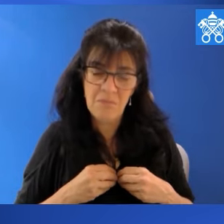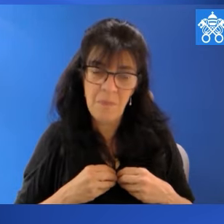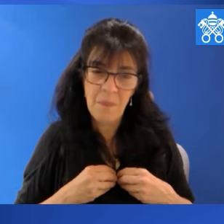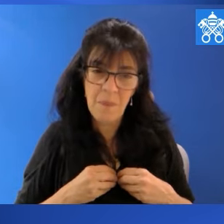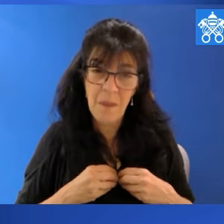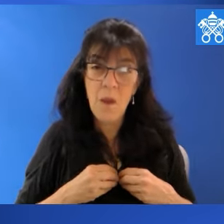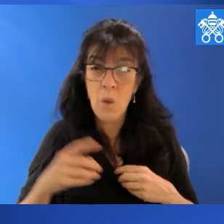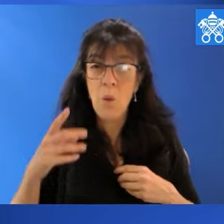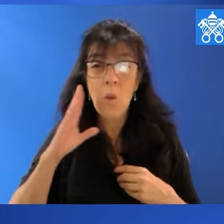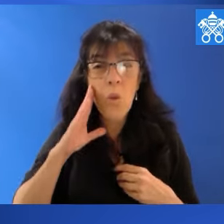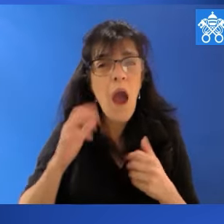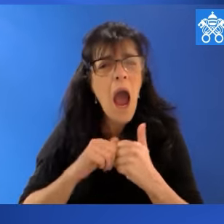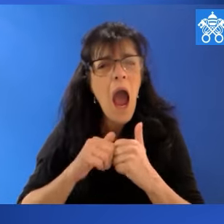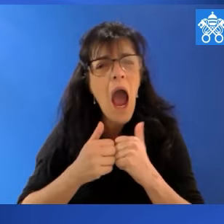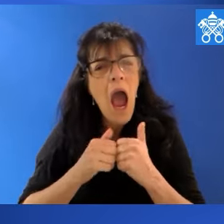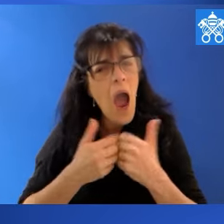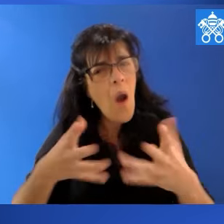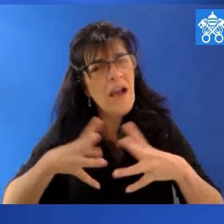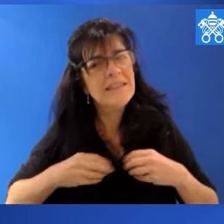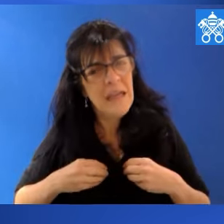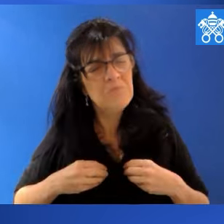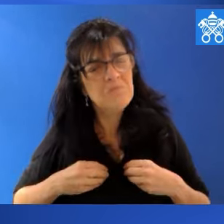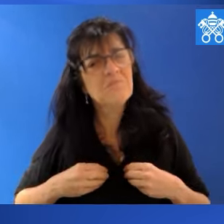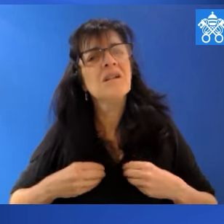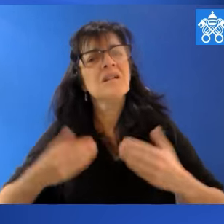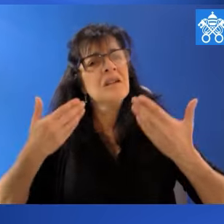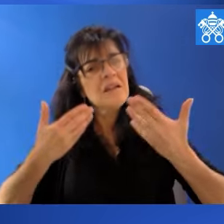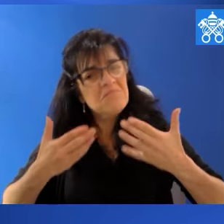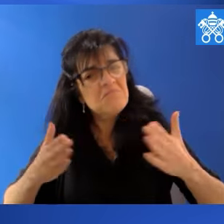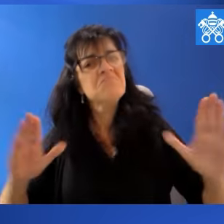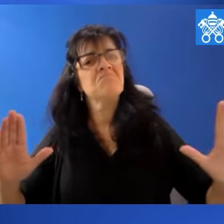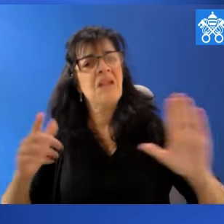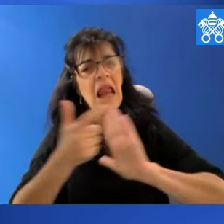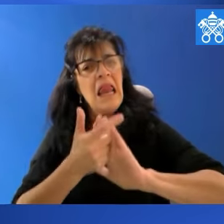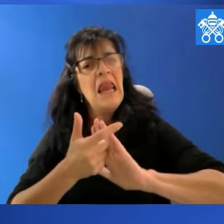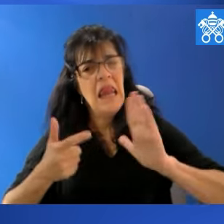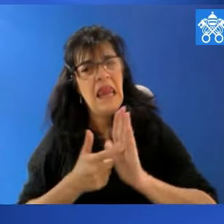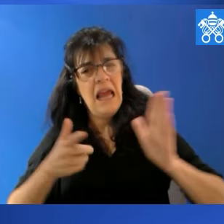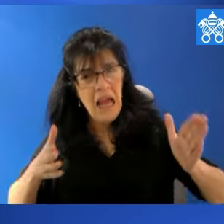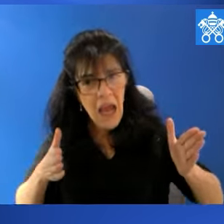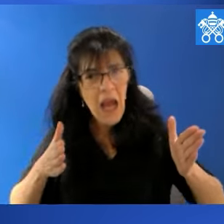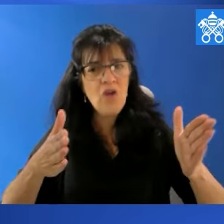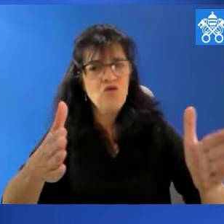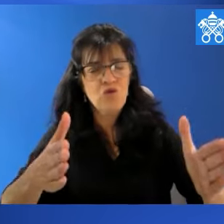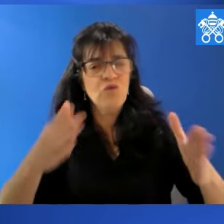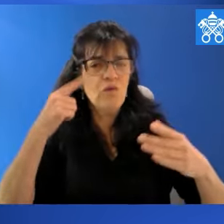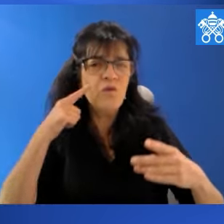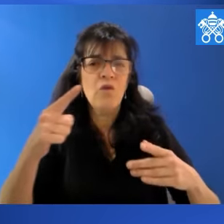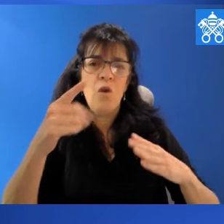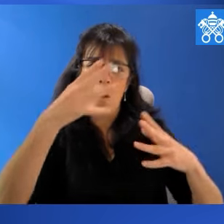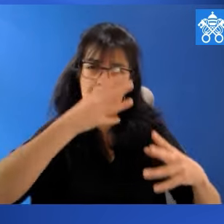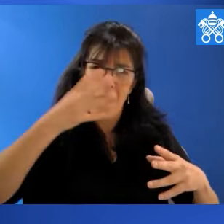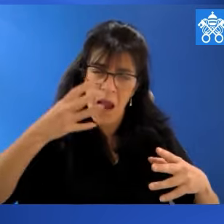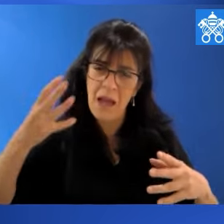Instead, we'll obtain it by extending safe and legal access routes for migrants,